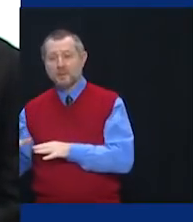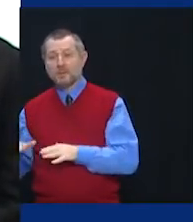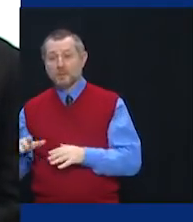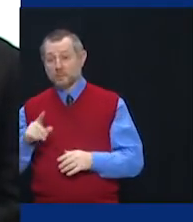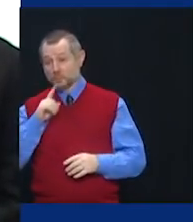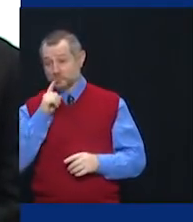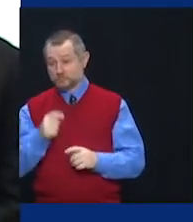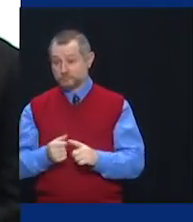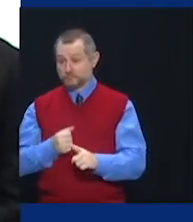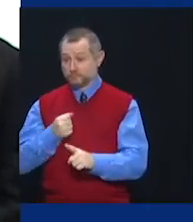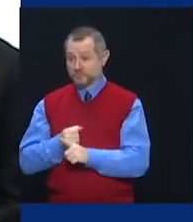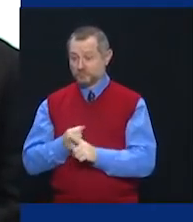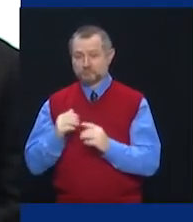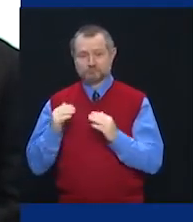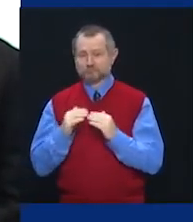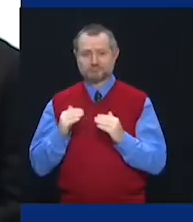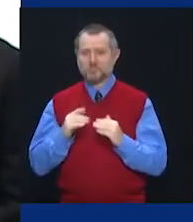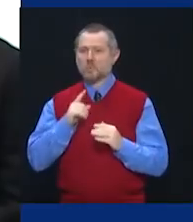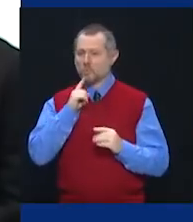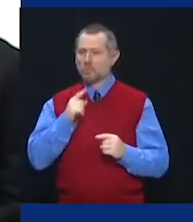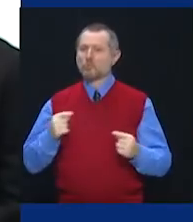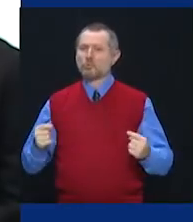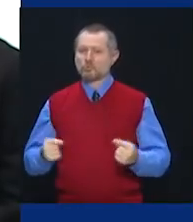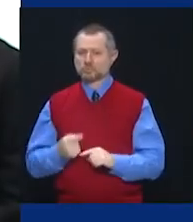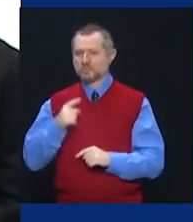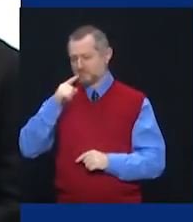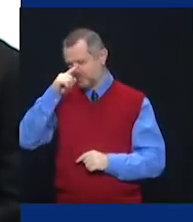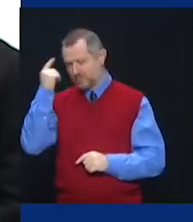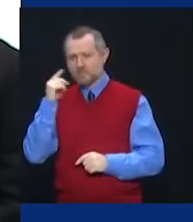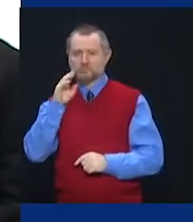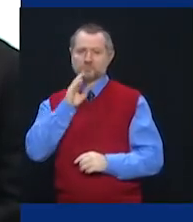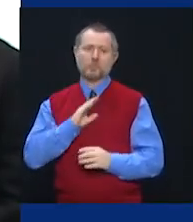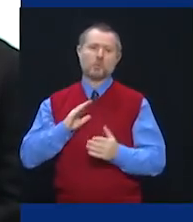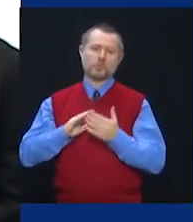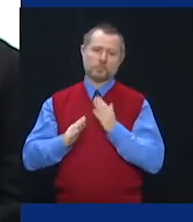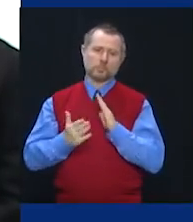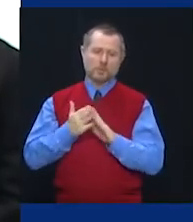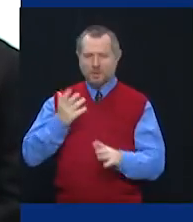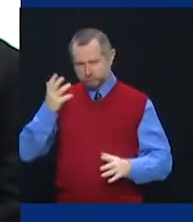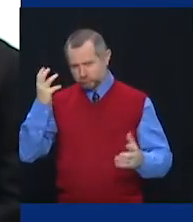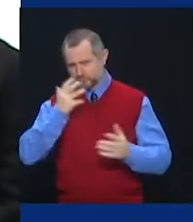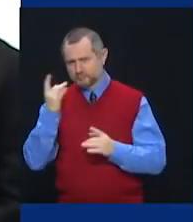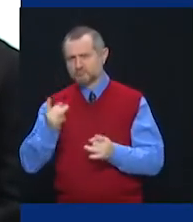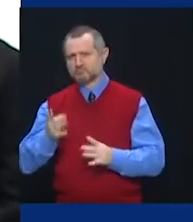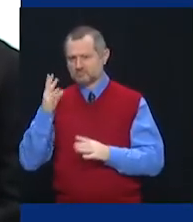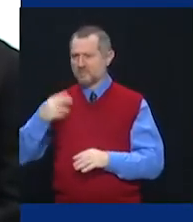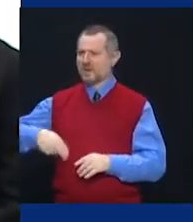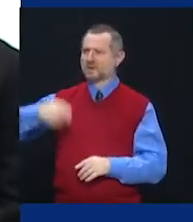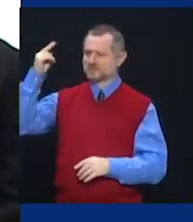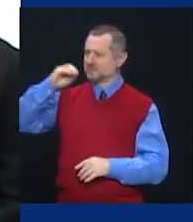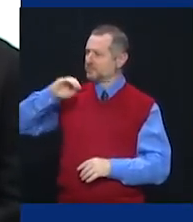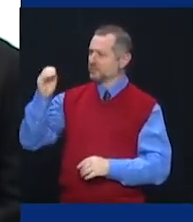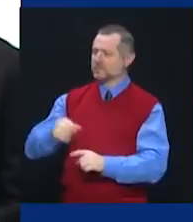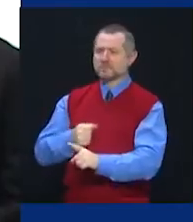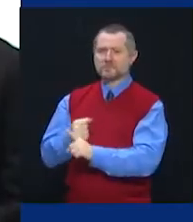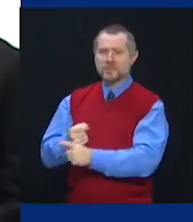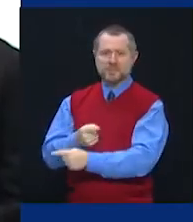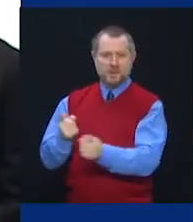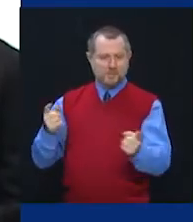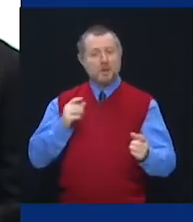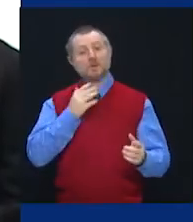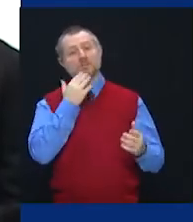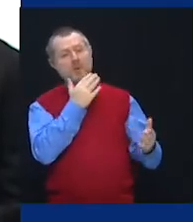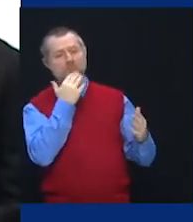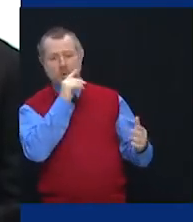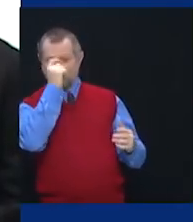equally. It's hurting Black and brown communities disproportionately. So I want to thank the governor